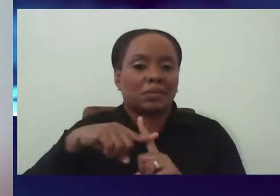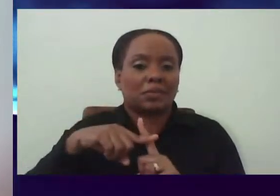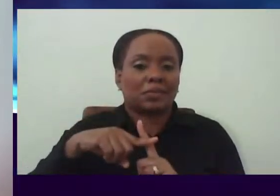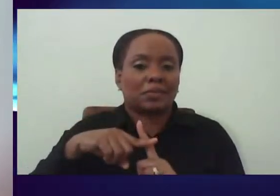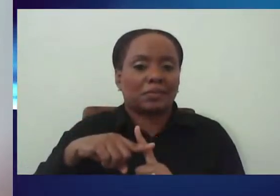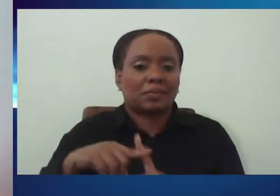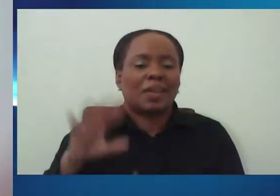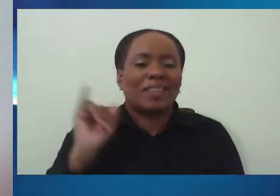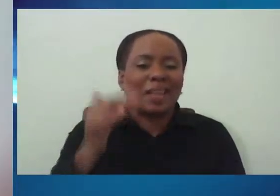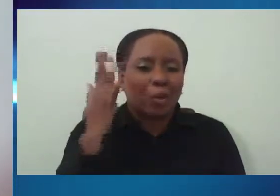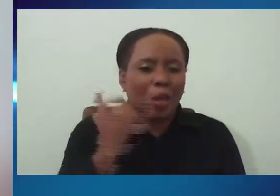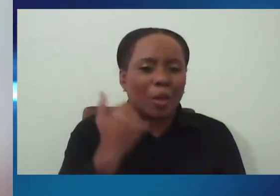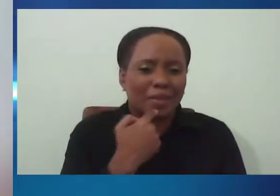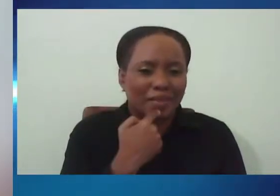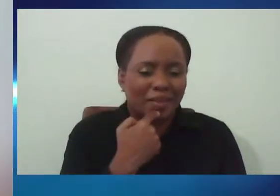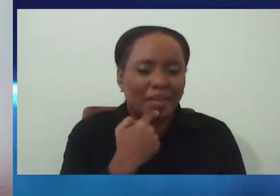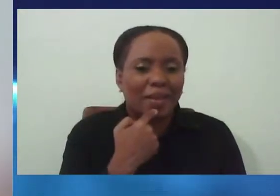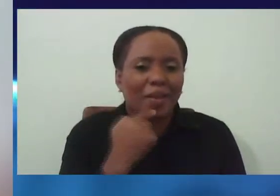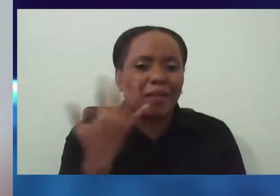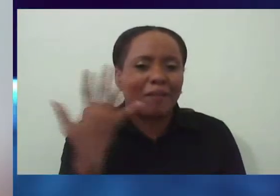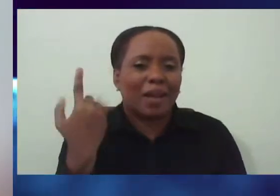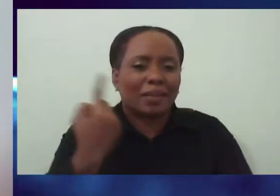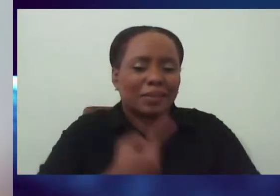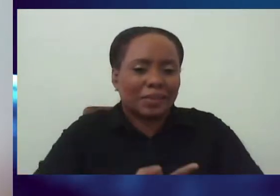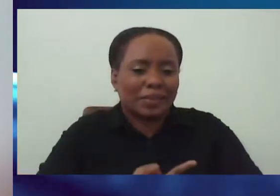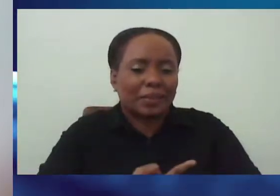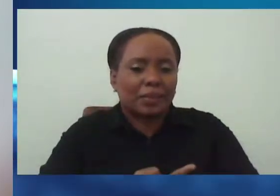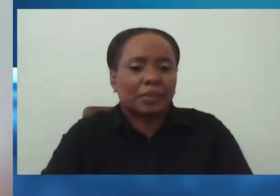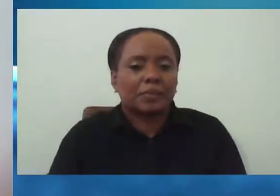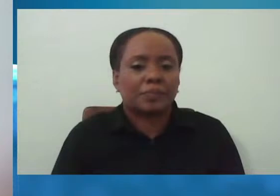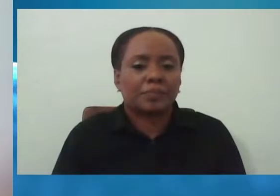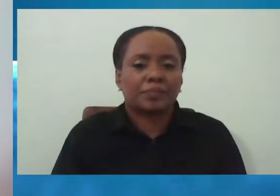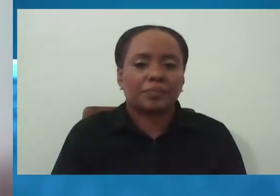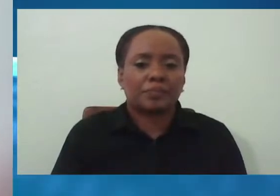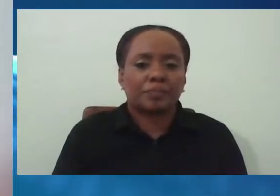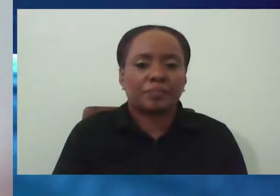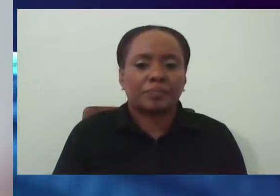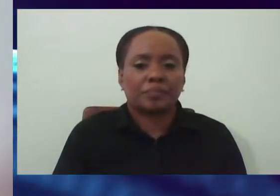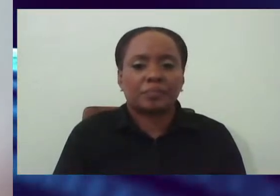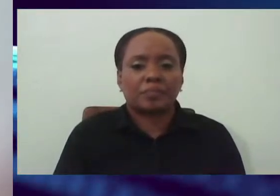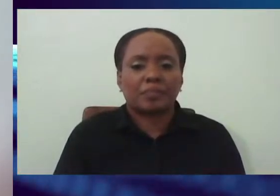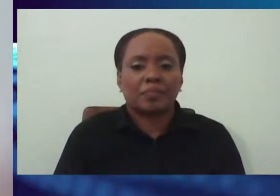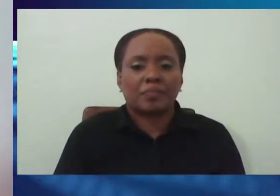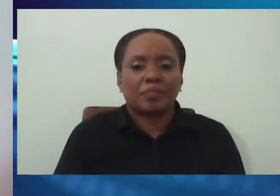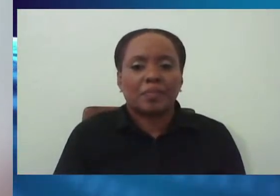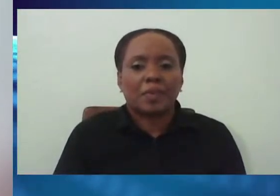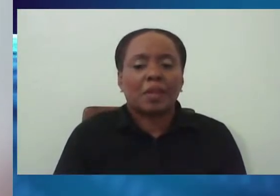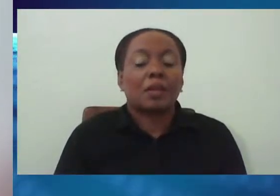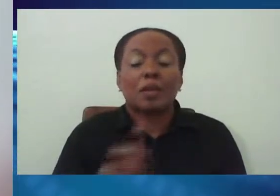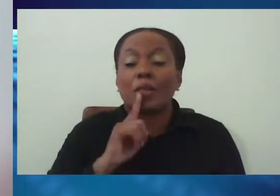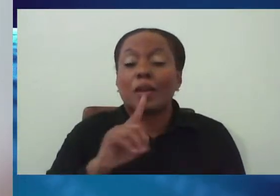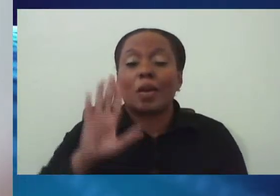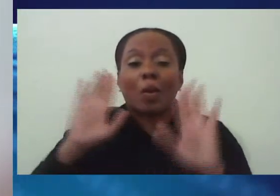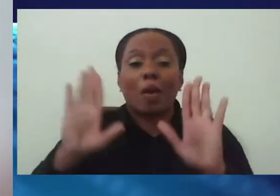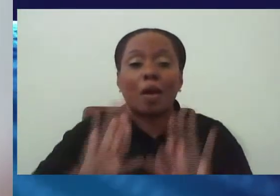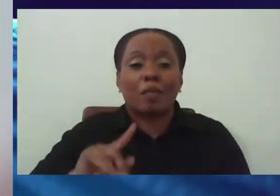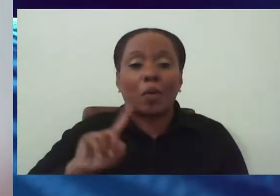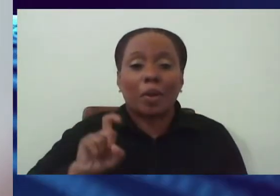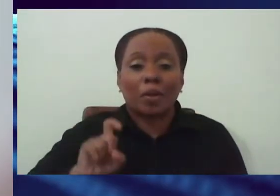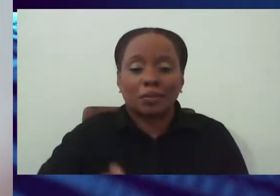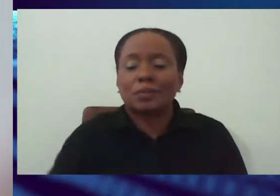that point. So the issue is, in some cases, and again, this is an excellent question, you have cases